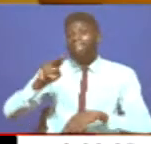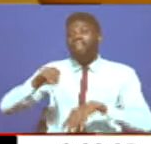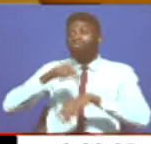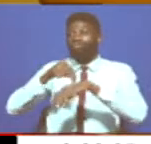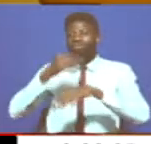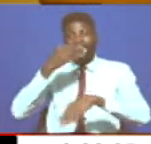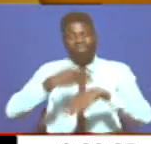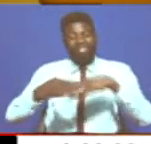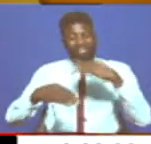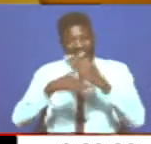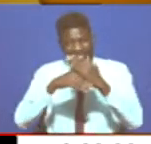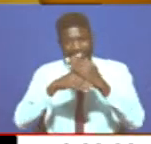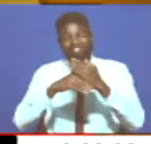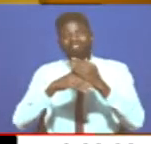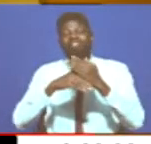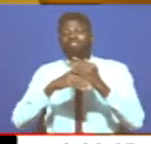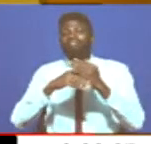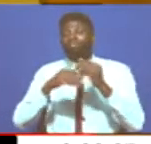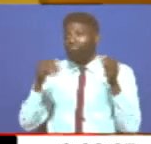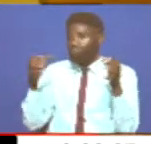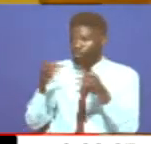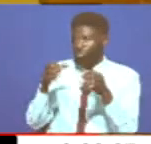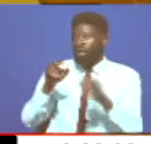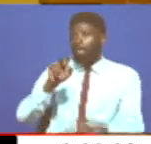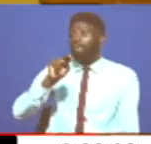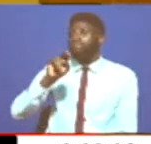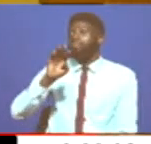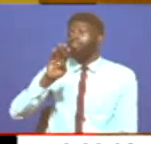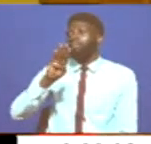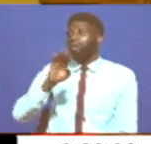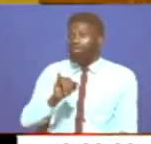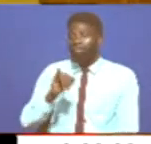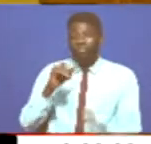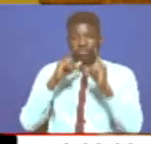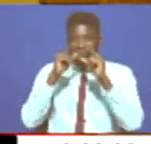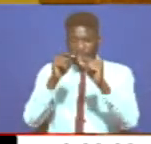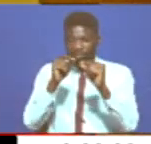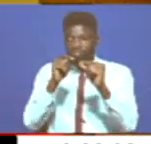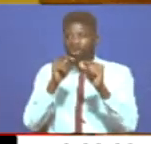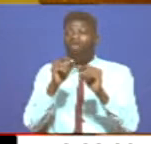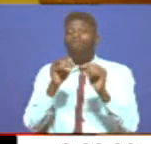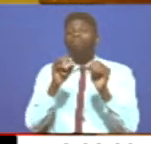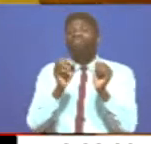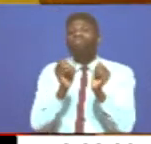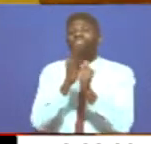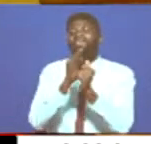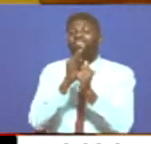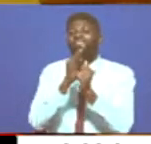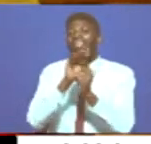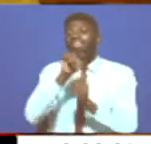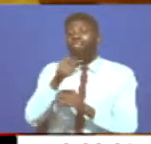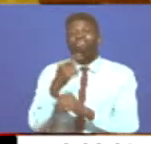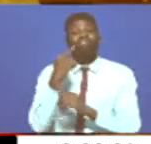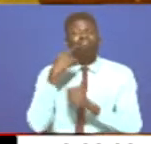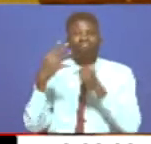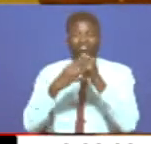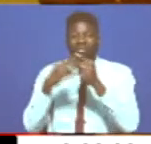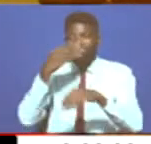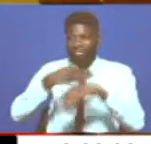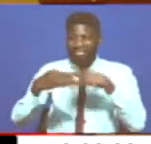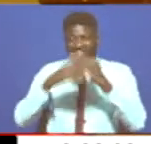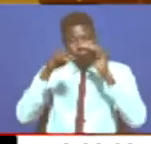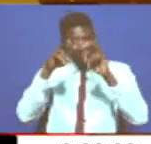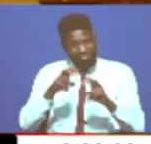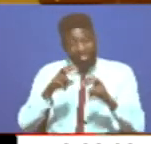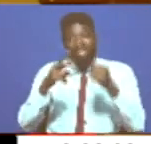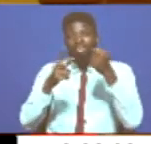NBI, said that out of the 14,900 buildings inspected by Inspectorate, 723 were